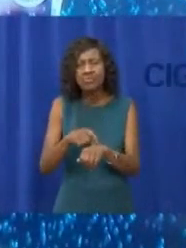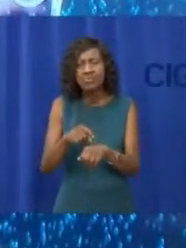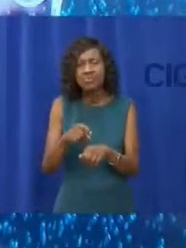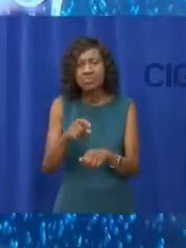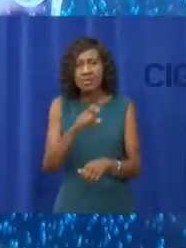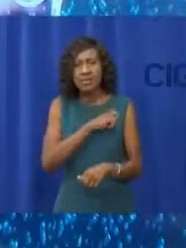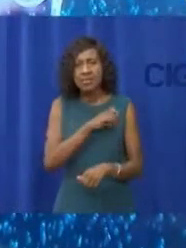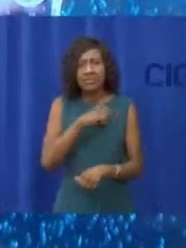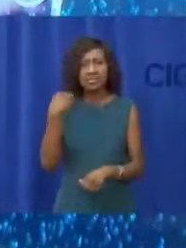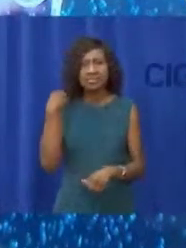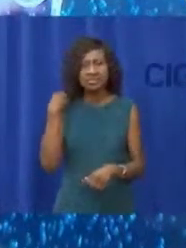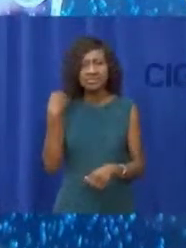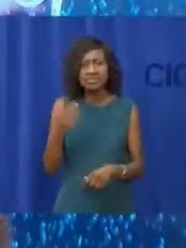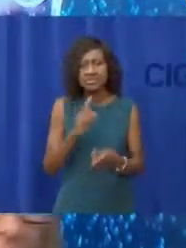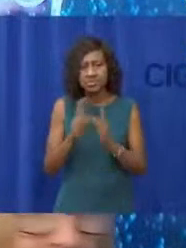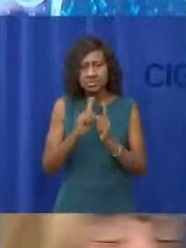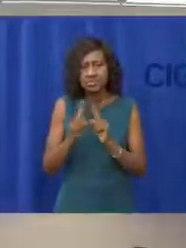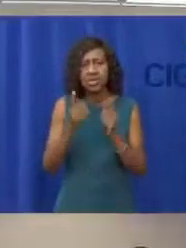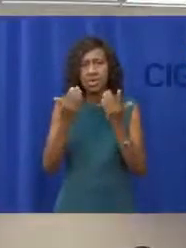for an update.